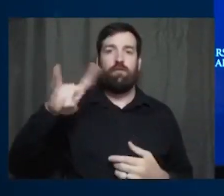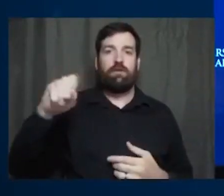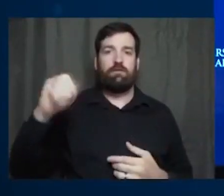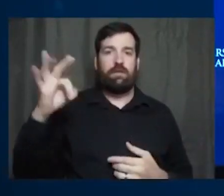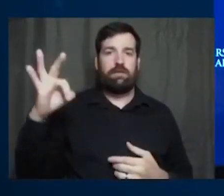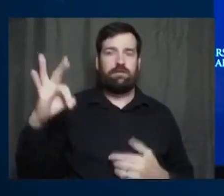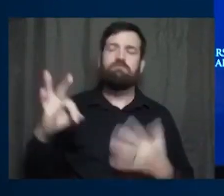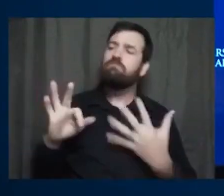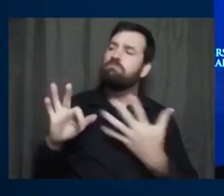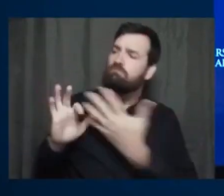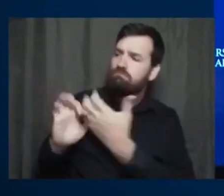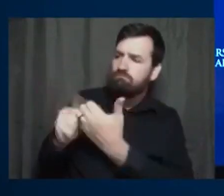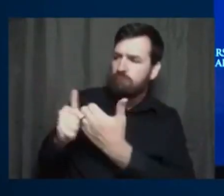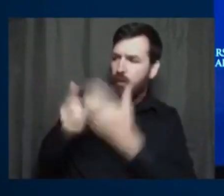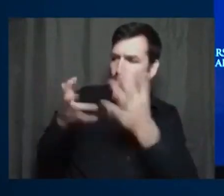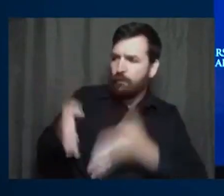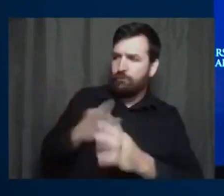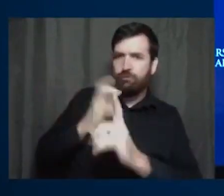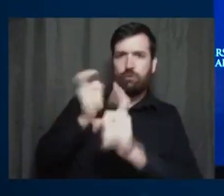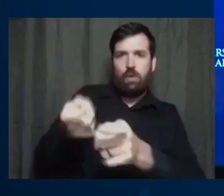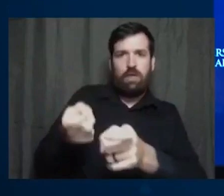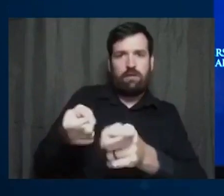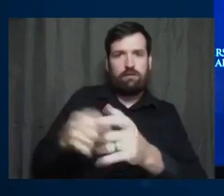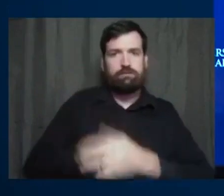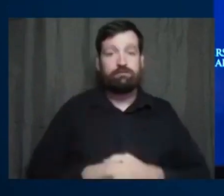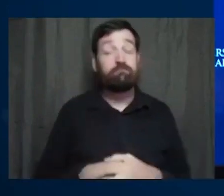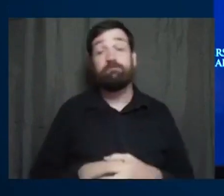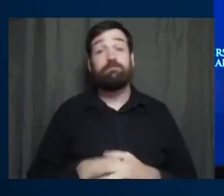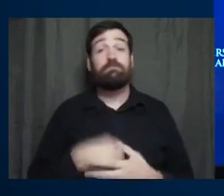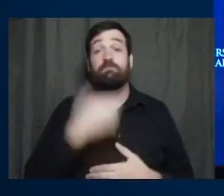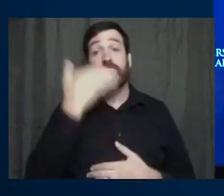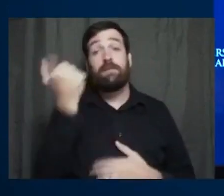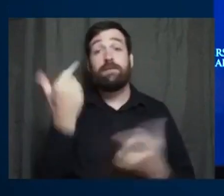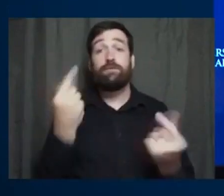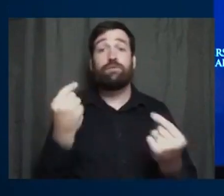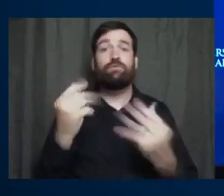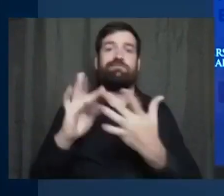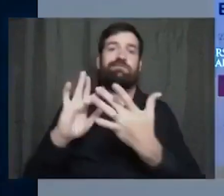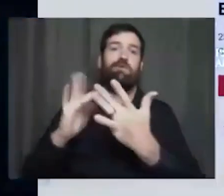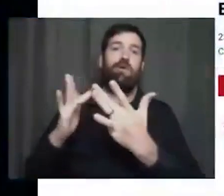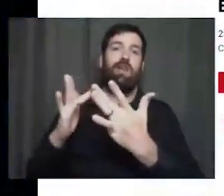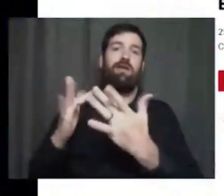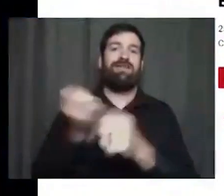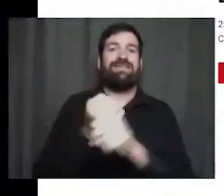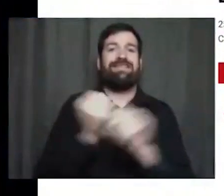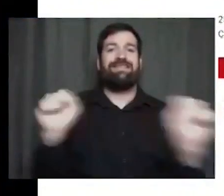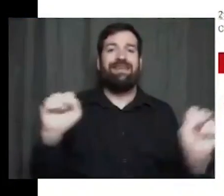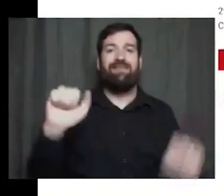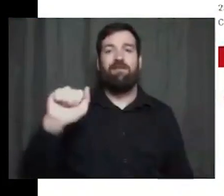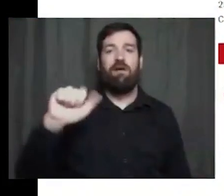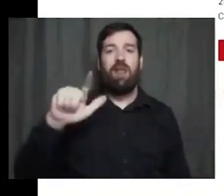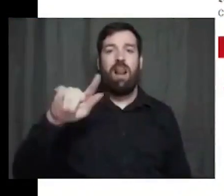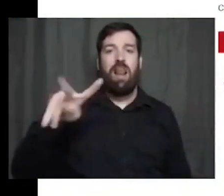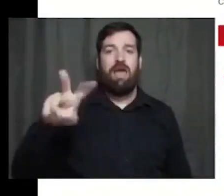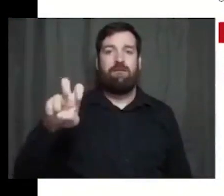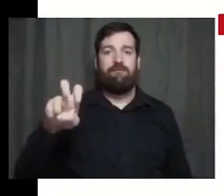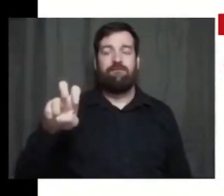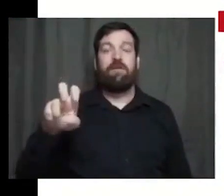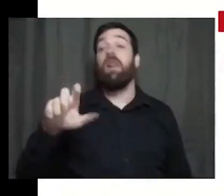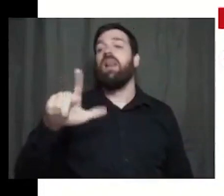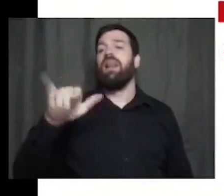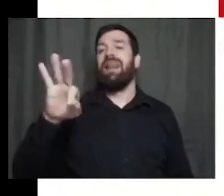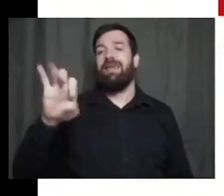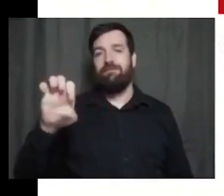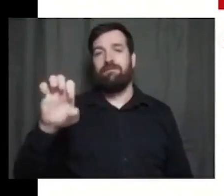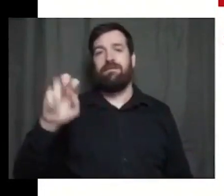donate? Yeah, best steps are to go online to savealifenow.org. You can search via